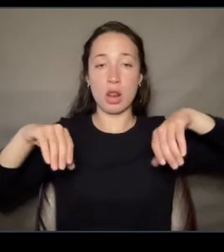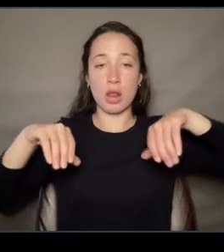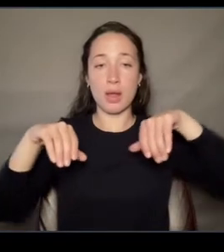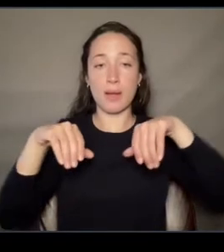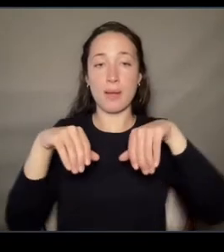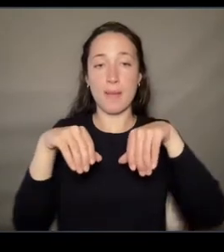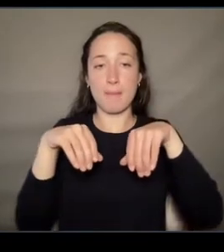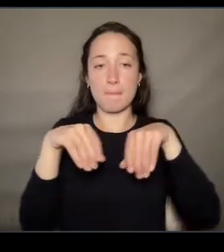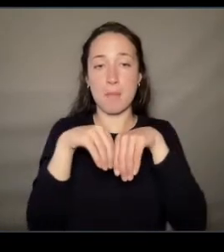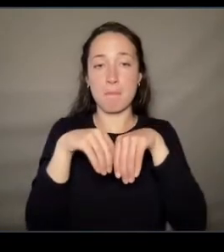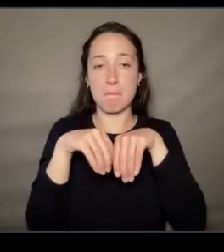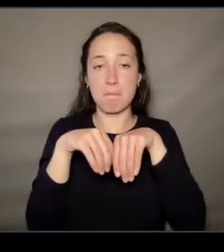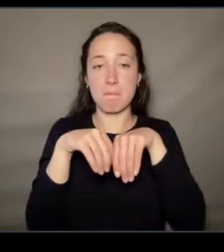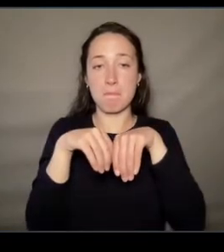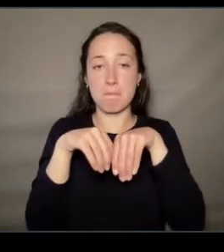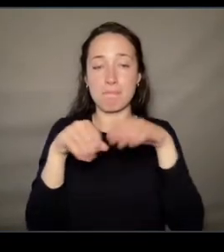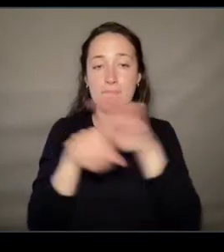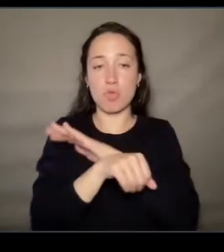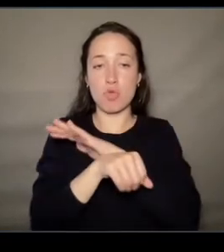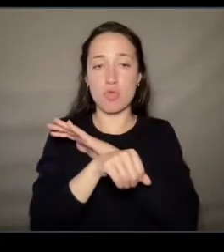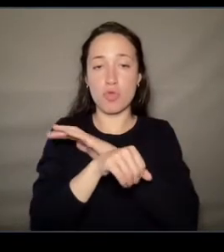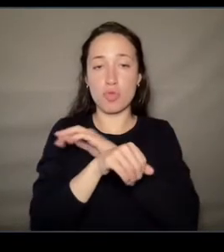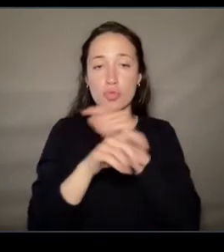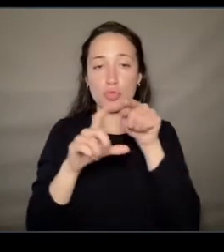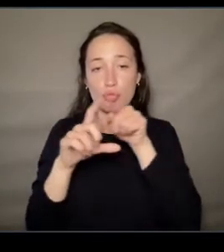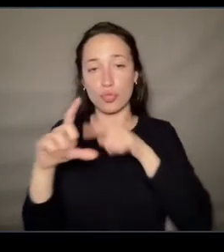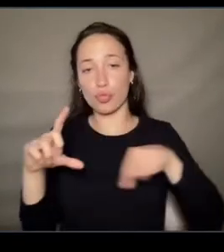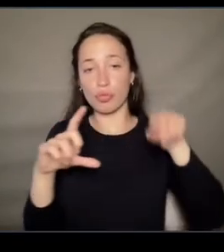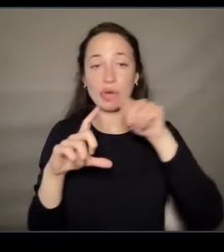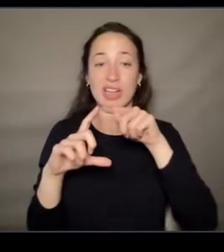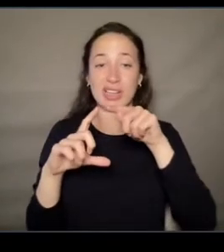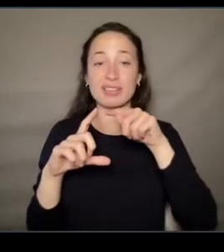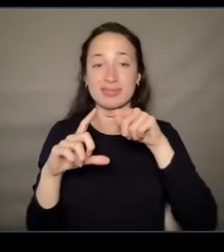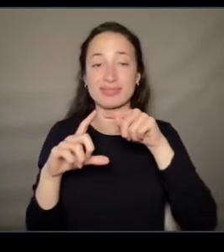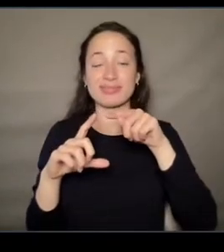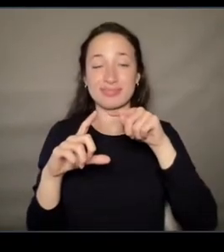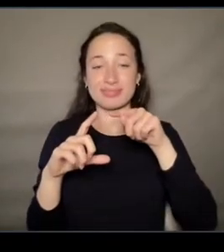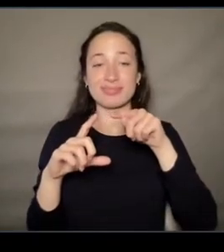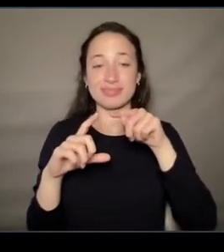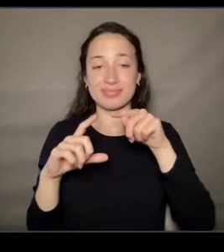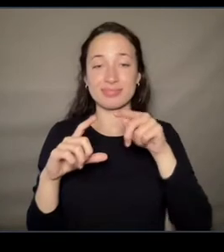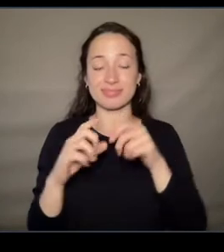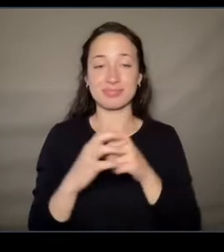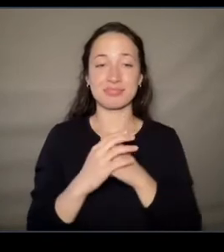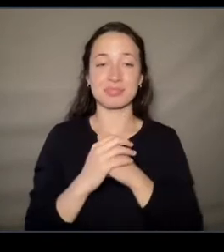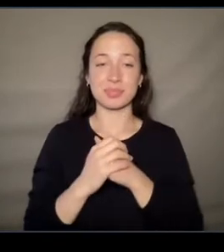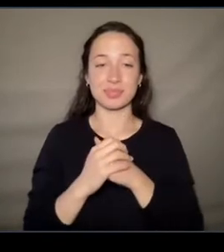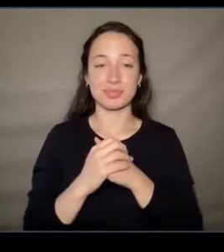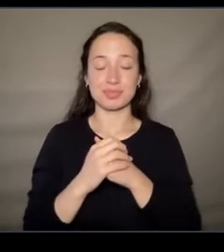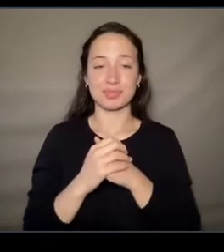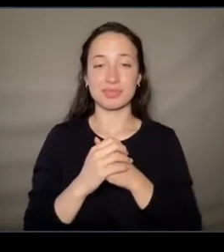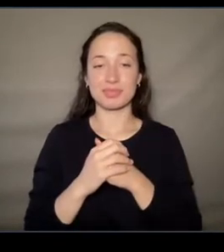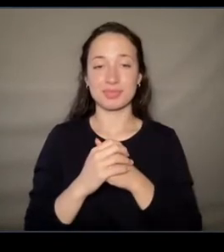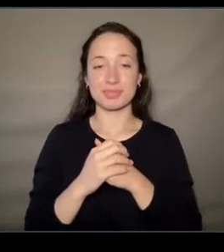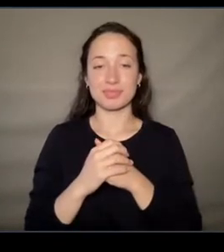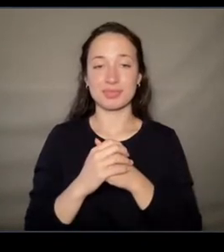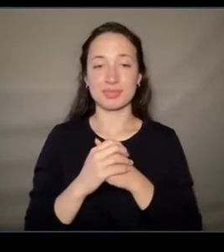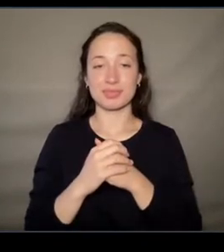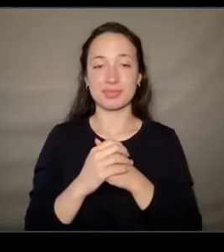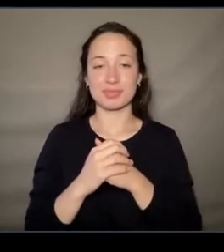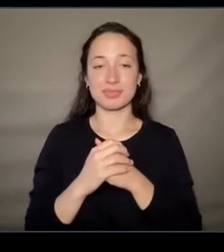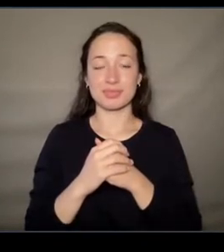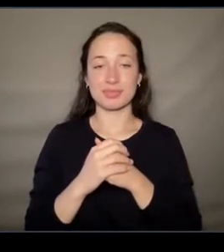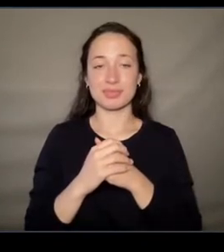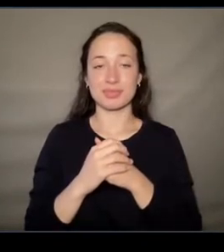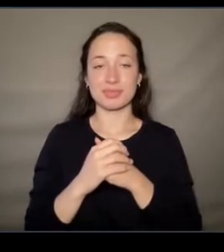sections were meant to come together when pushed in and create a mahogany ring around the